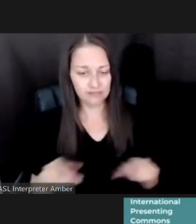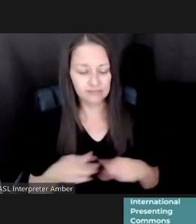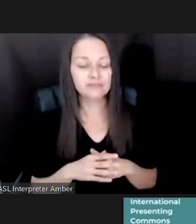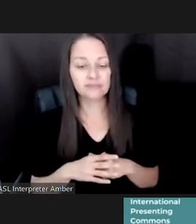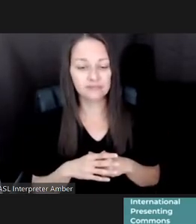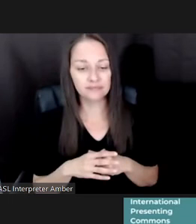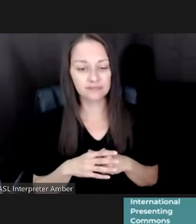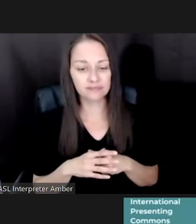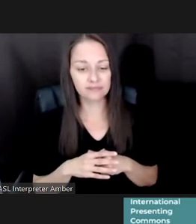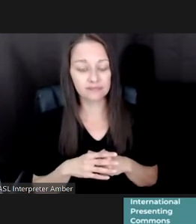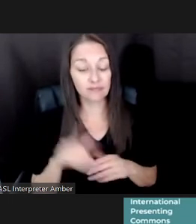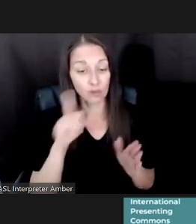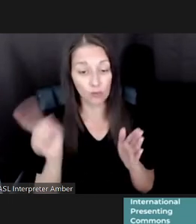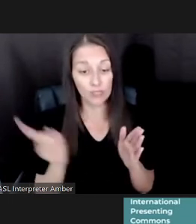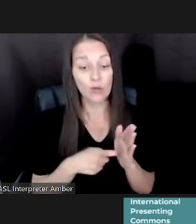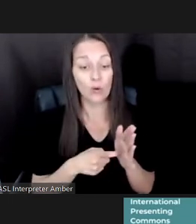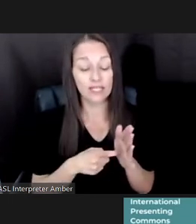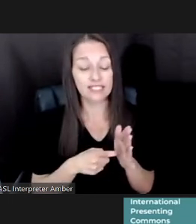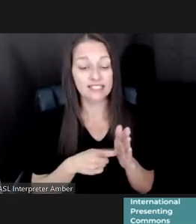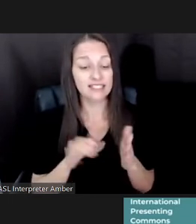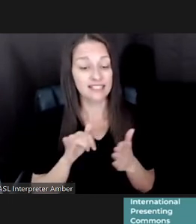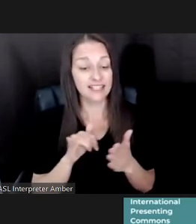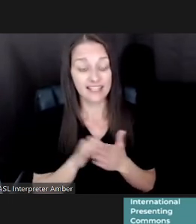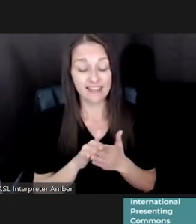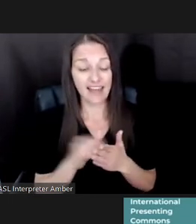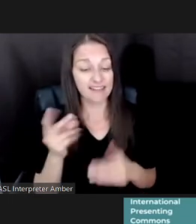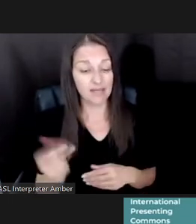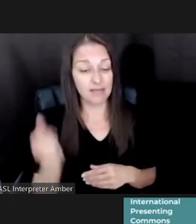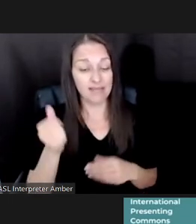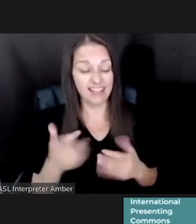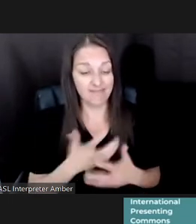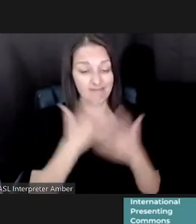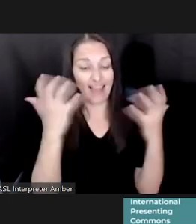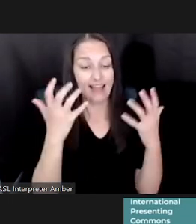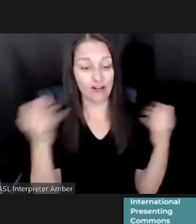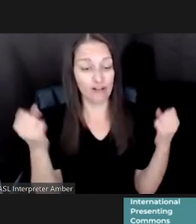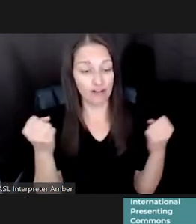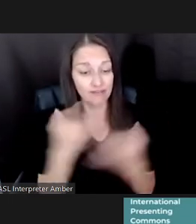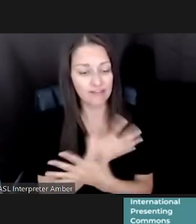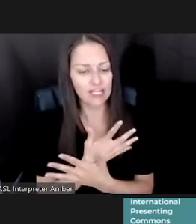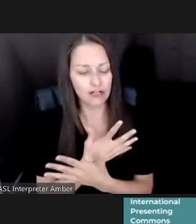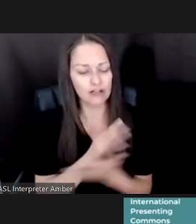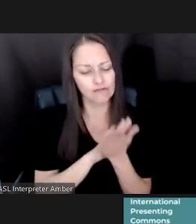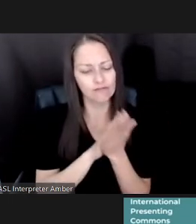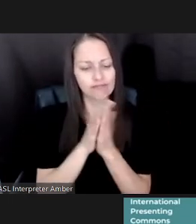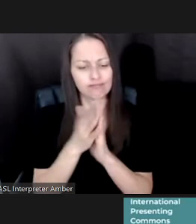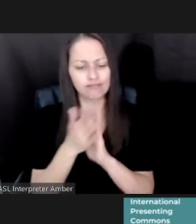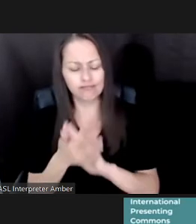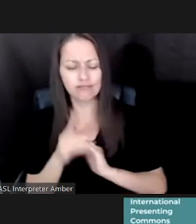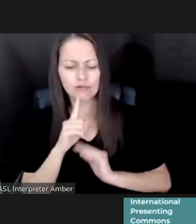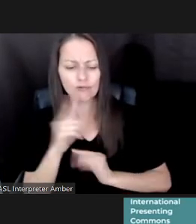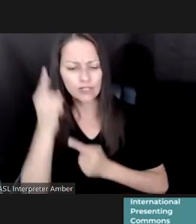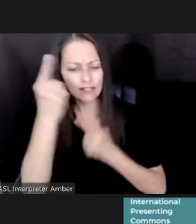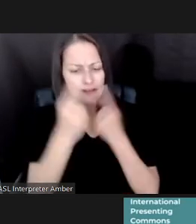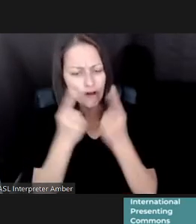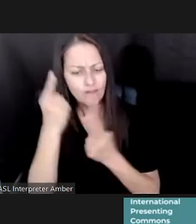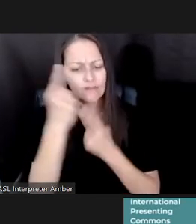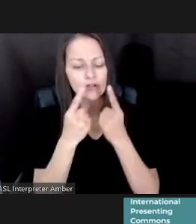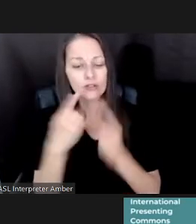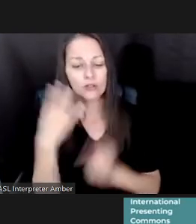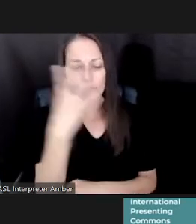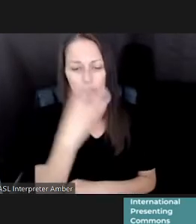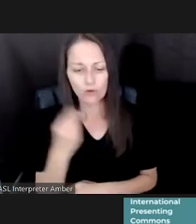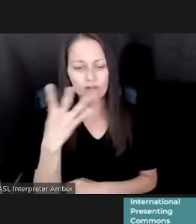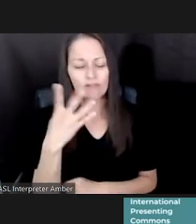immediate anger and fear transformed into incredibly thoughtful and beautiful and